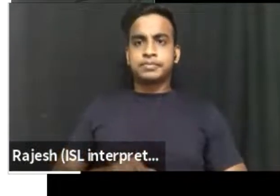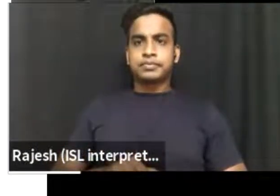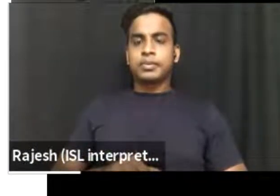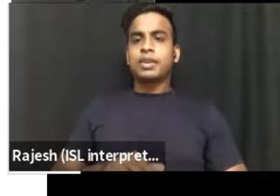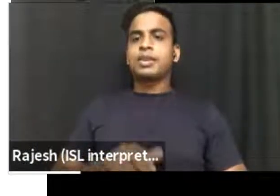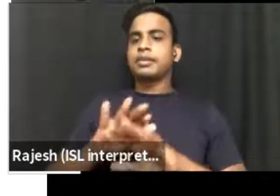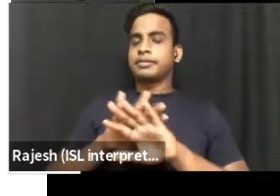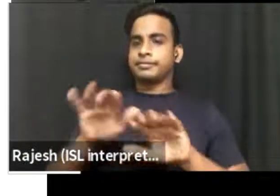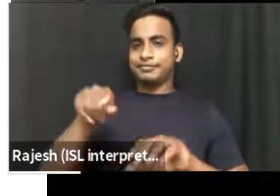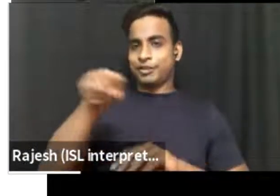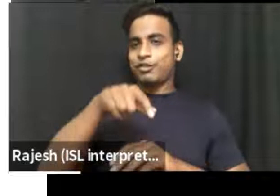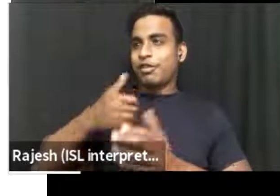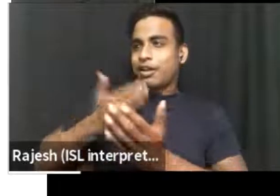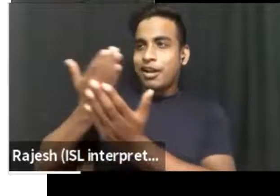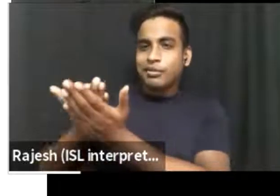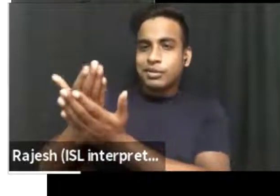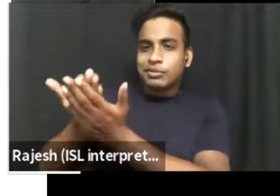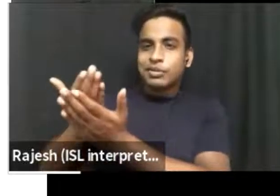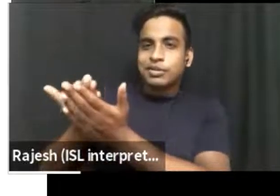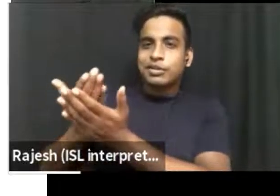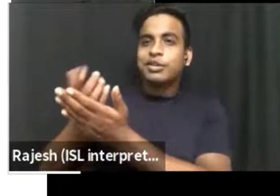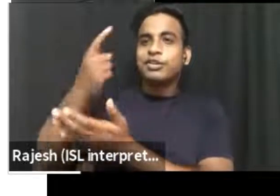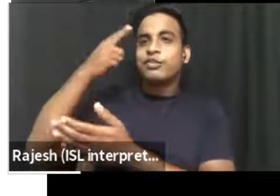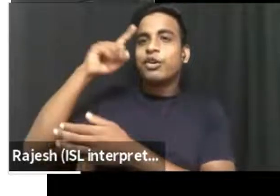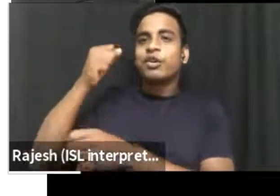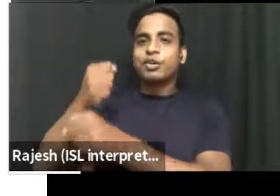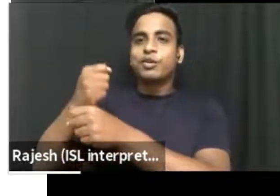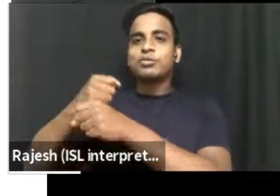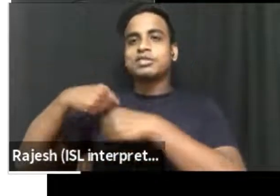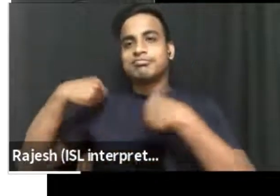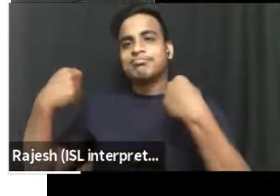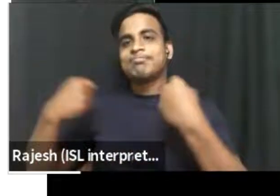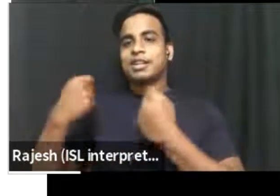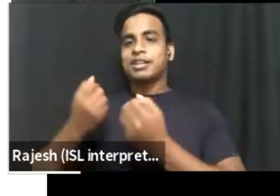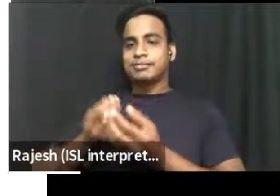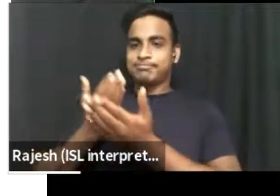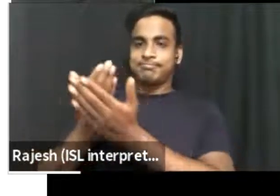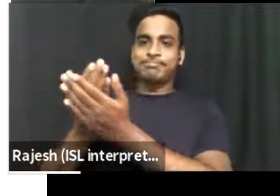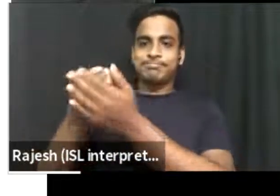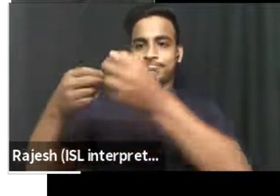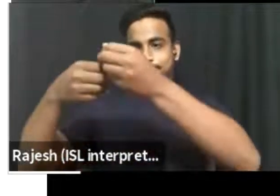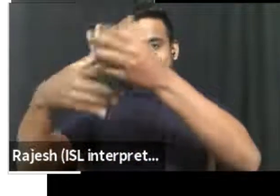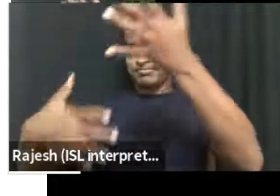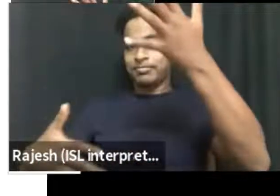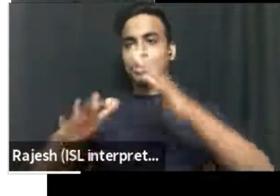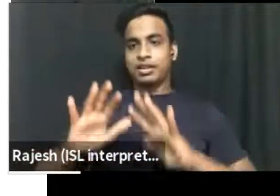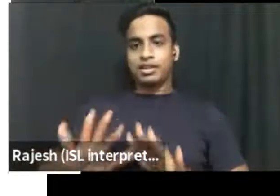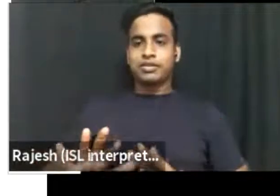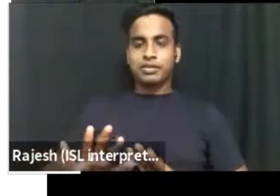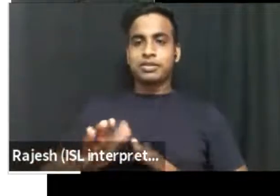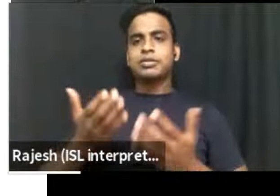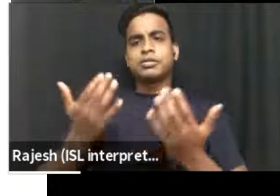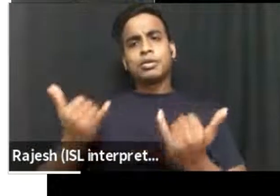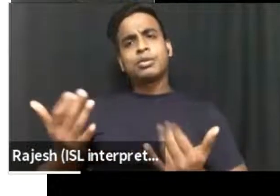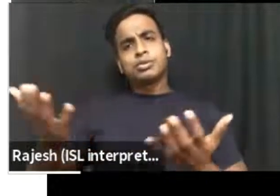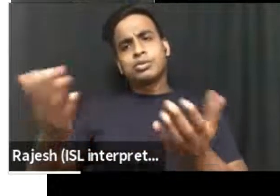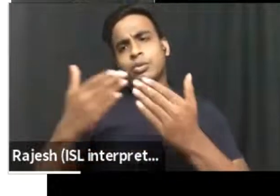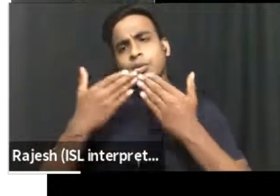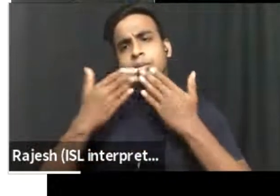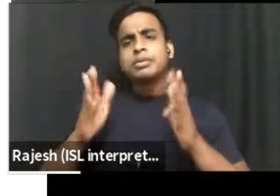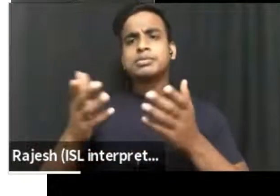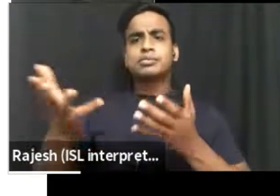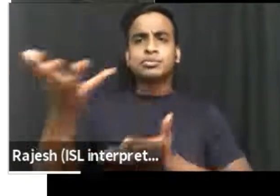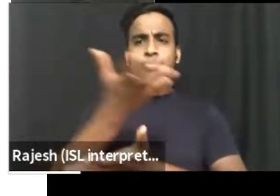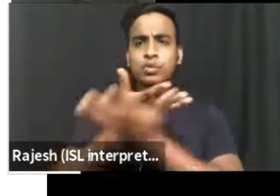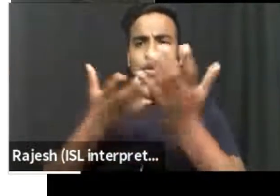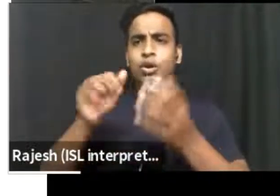been the various recommendations that we have put together in that paper. but open to discussions, open to